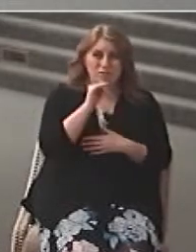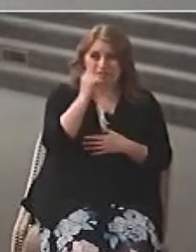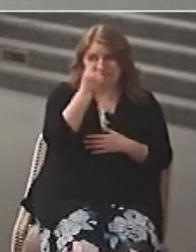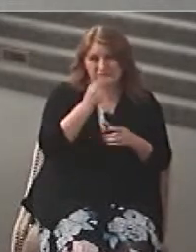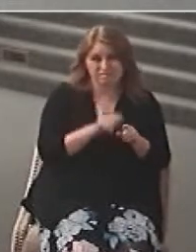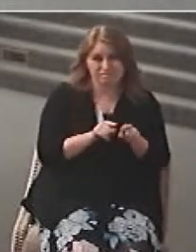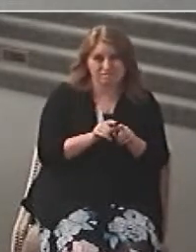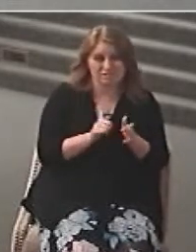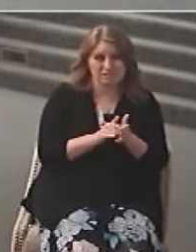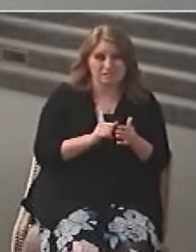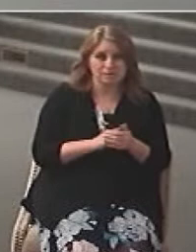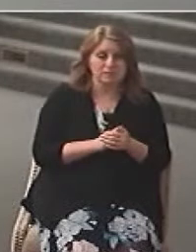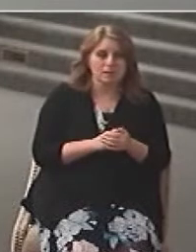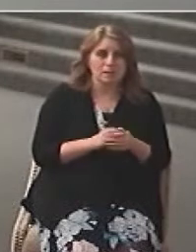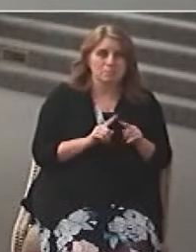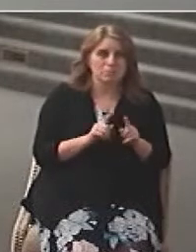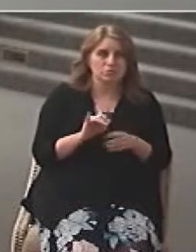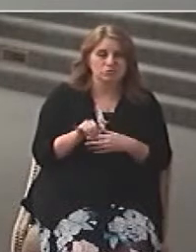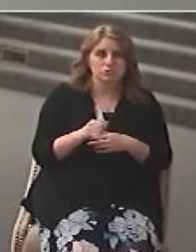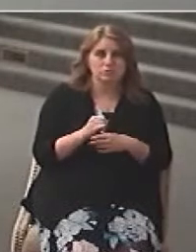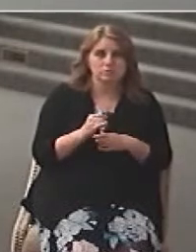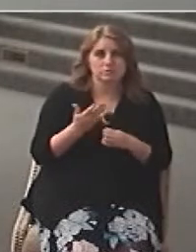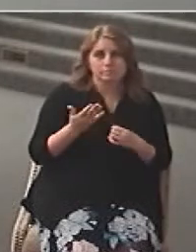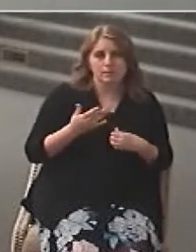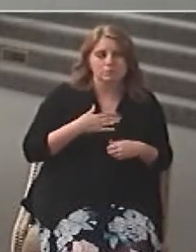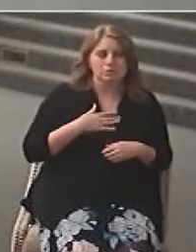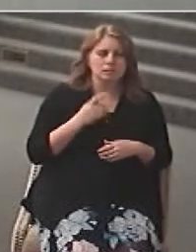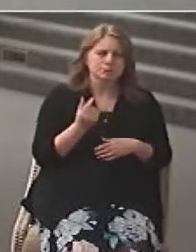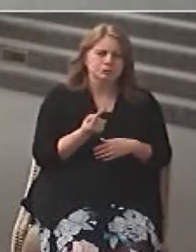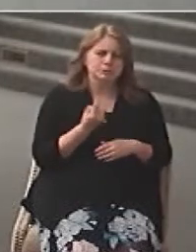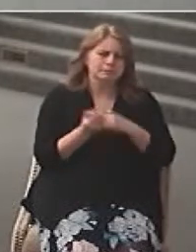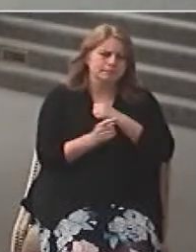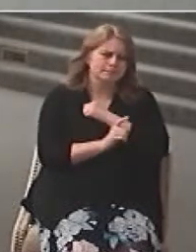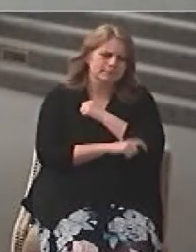oftentimes we just think of it as just, well, I'm just being tempted.